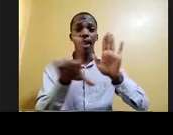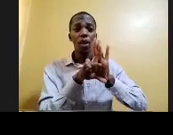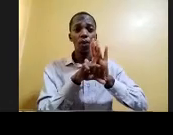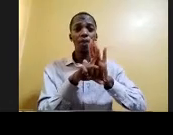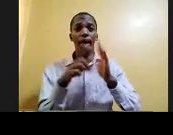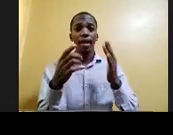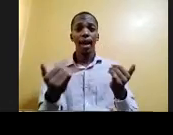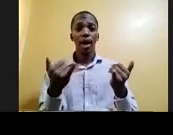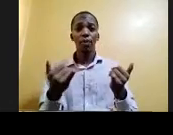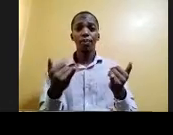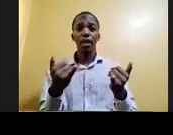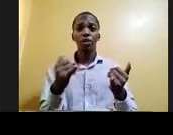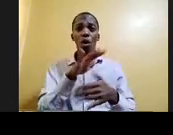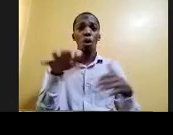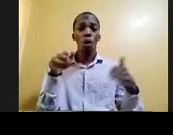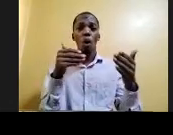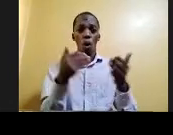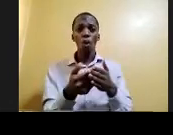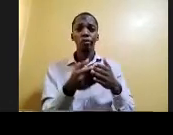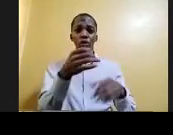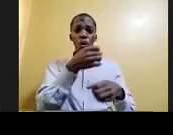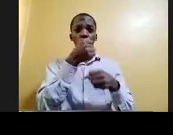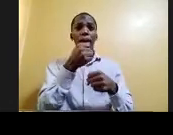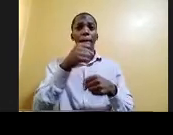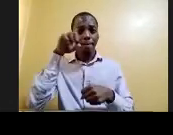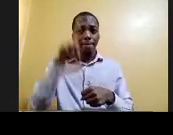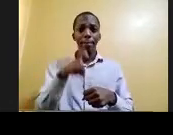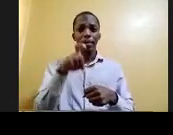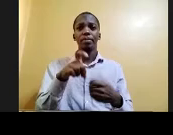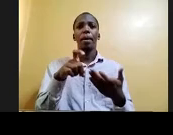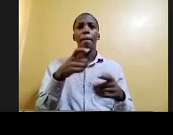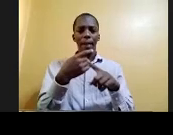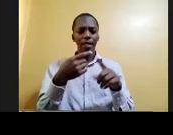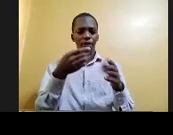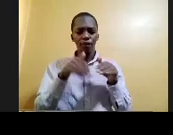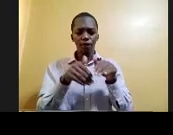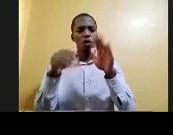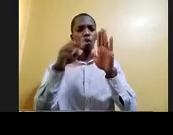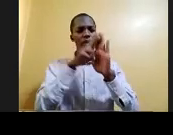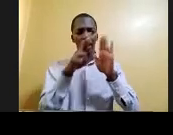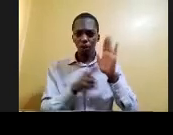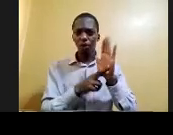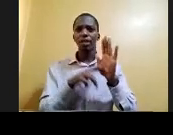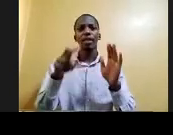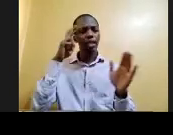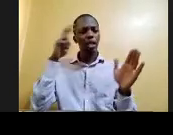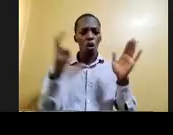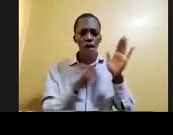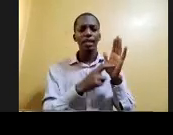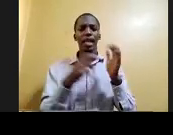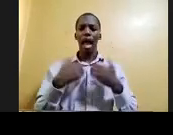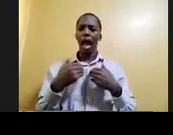entire holdings must be managed as organic, except under certain conditions. This recognises that there have been certain problems with trying